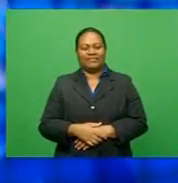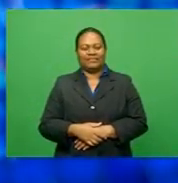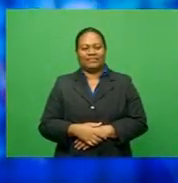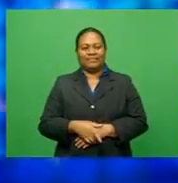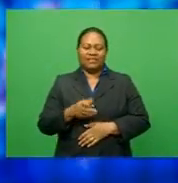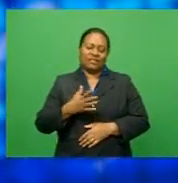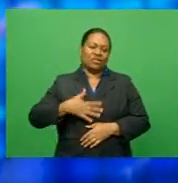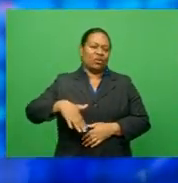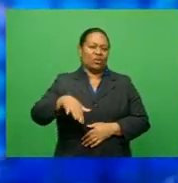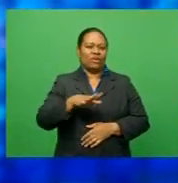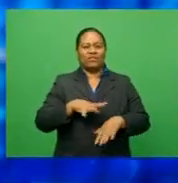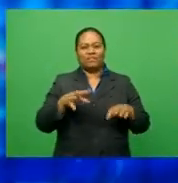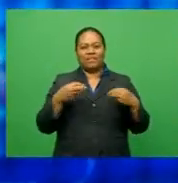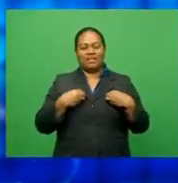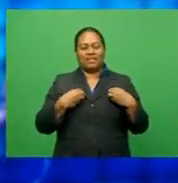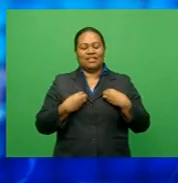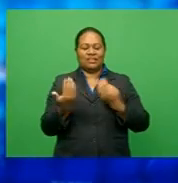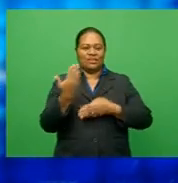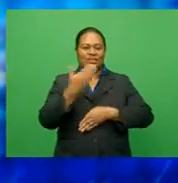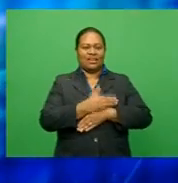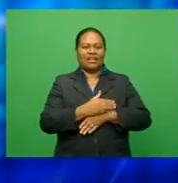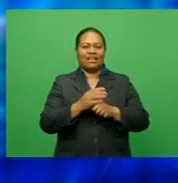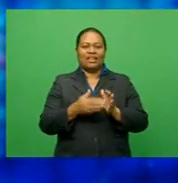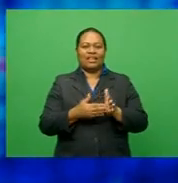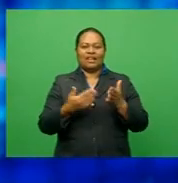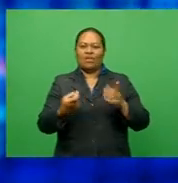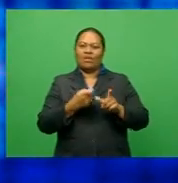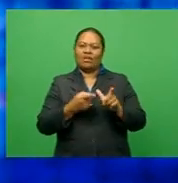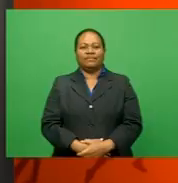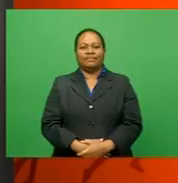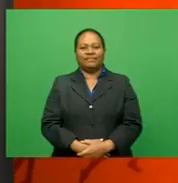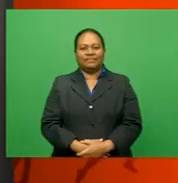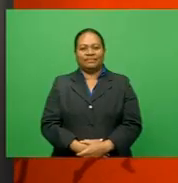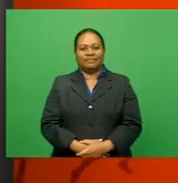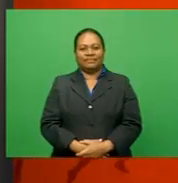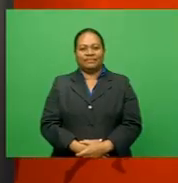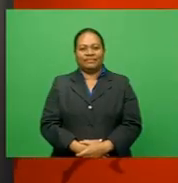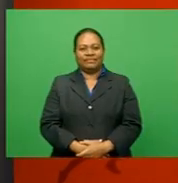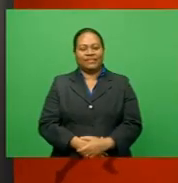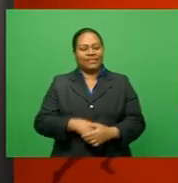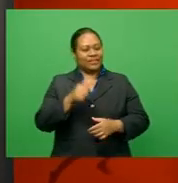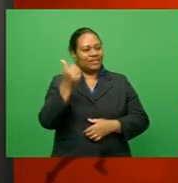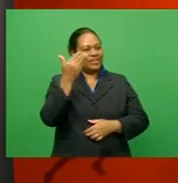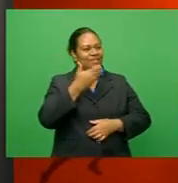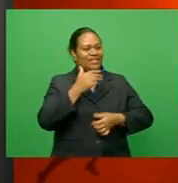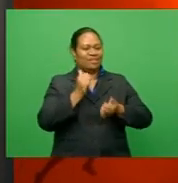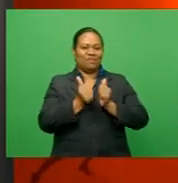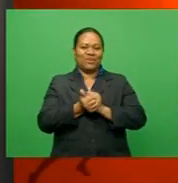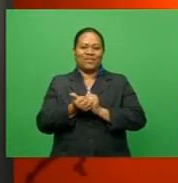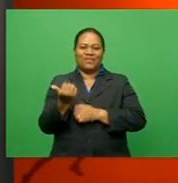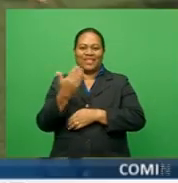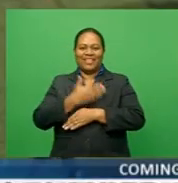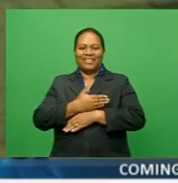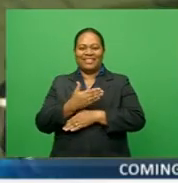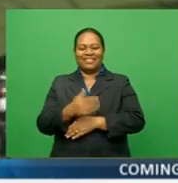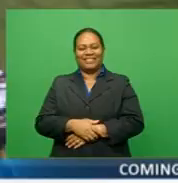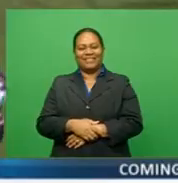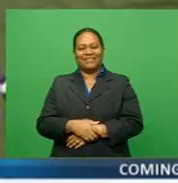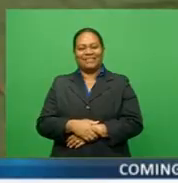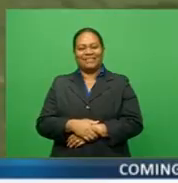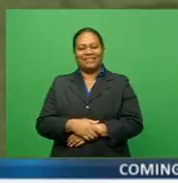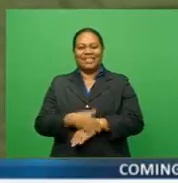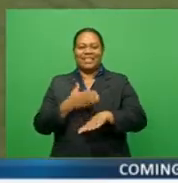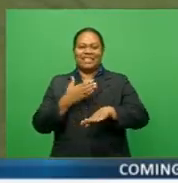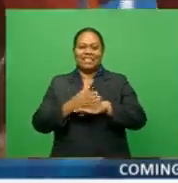And that was business for tonight. Aquila joins you next with sports. Good evening. In sports tonight,